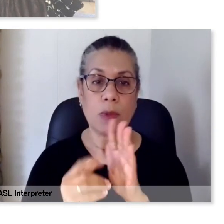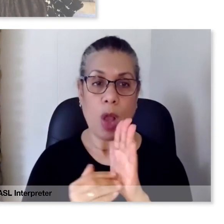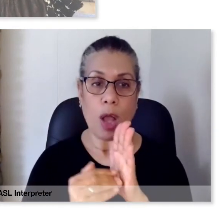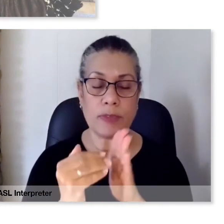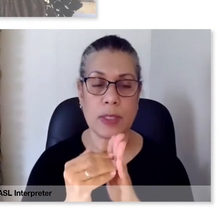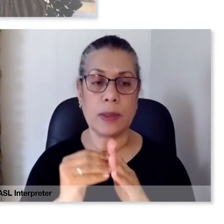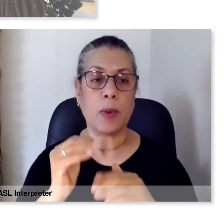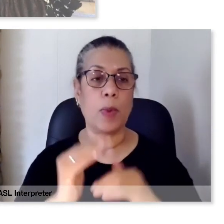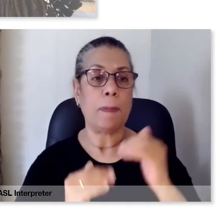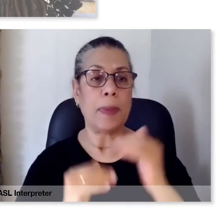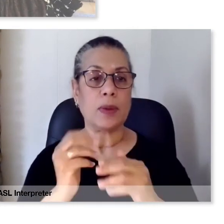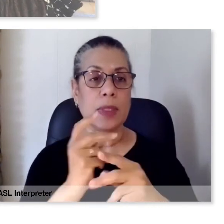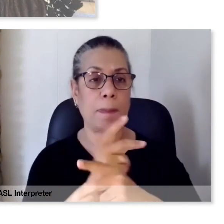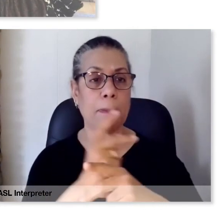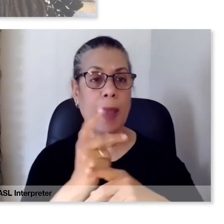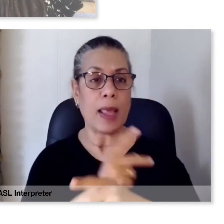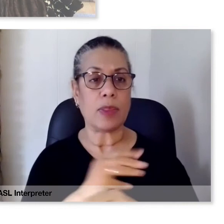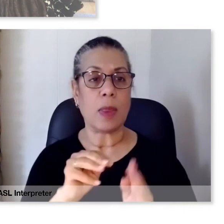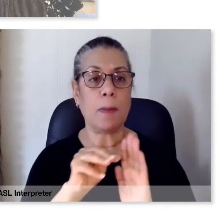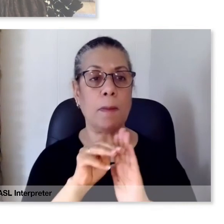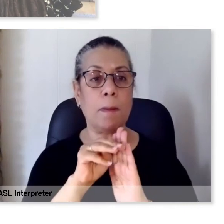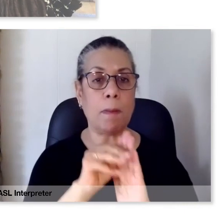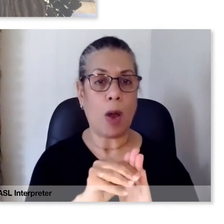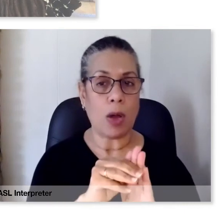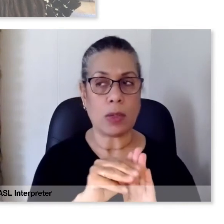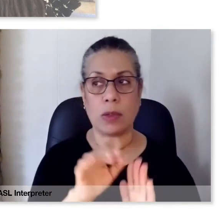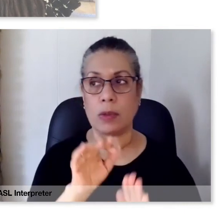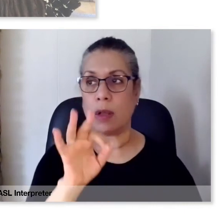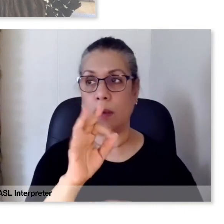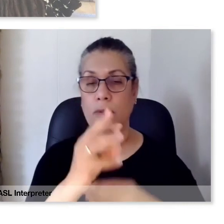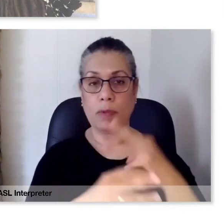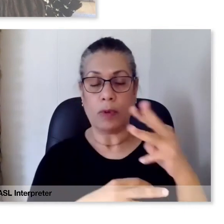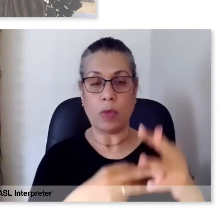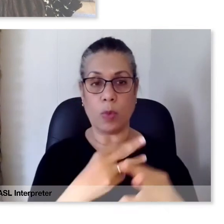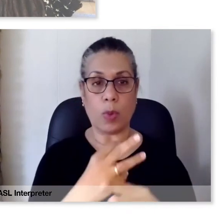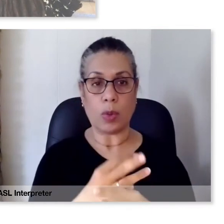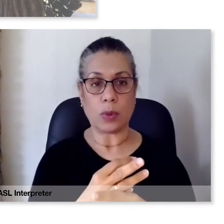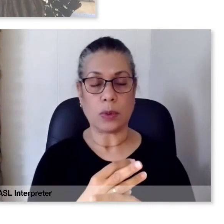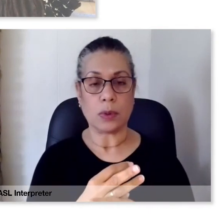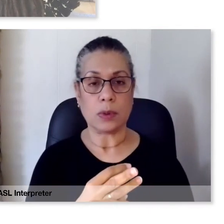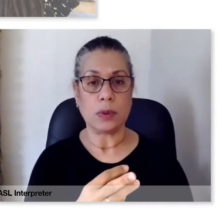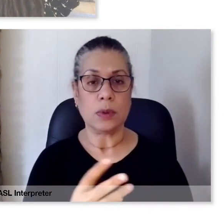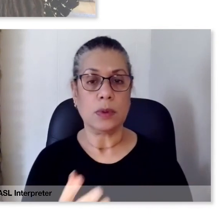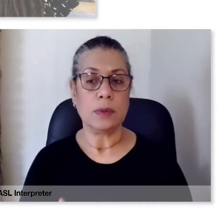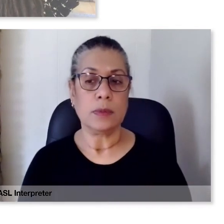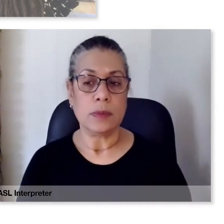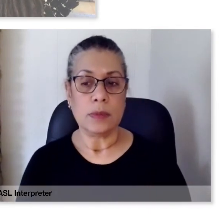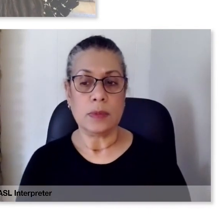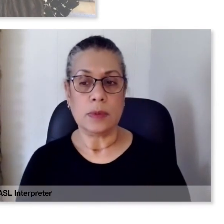models of the world. And I think, you know, in particular, mathematical models of the